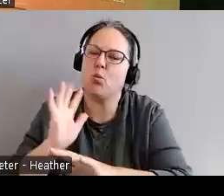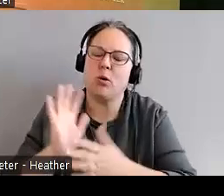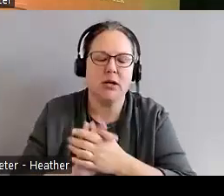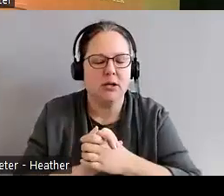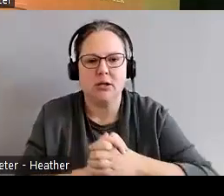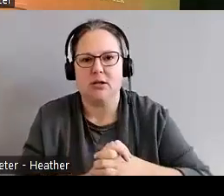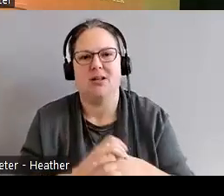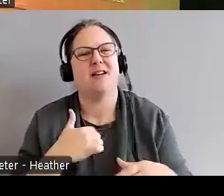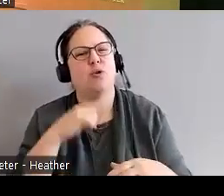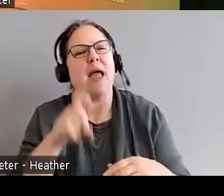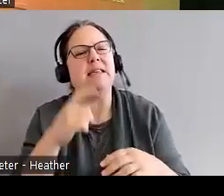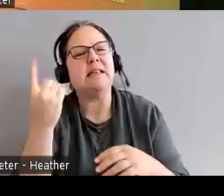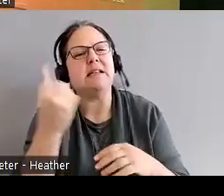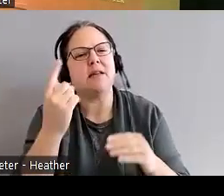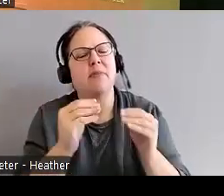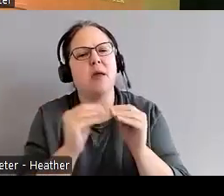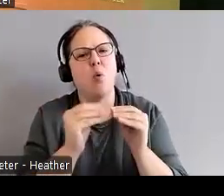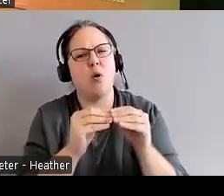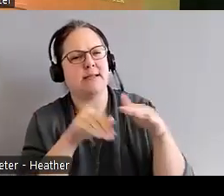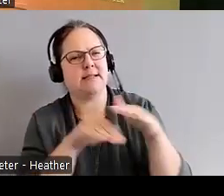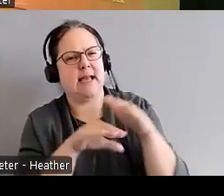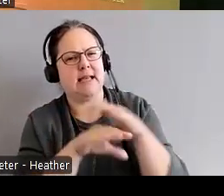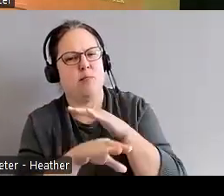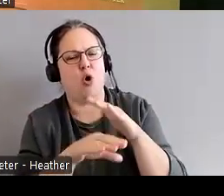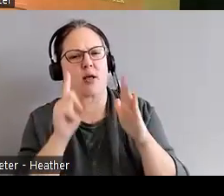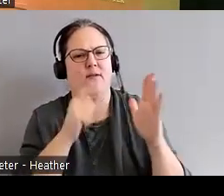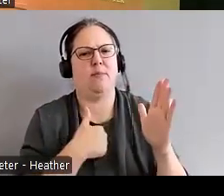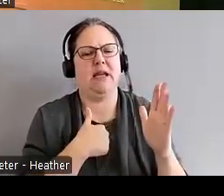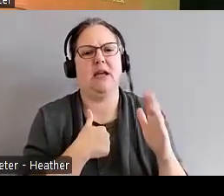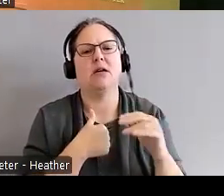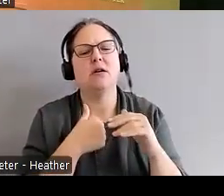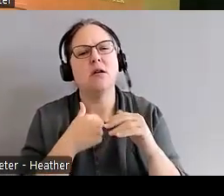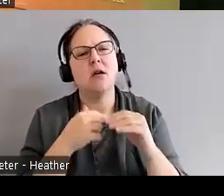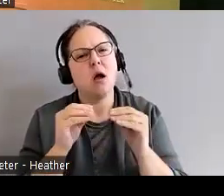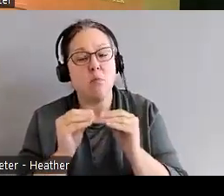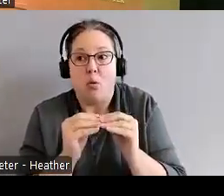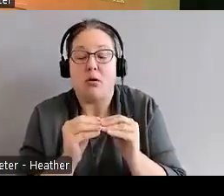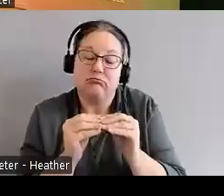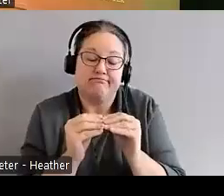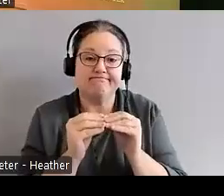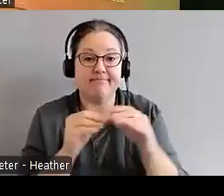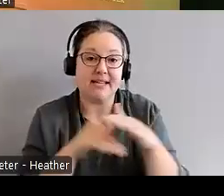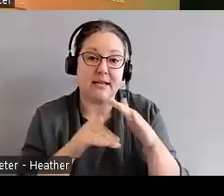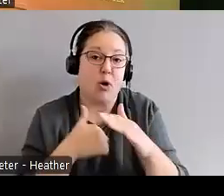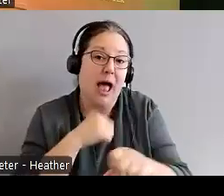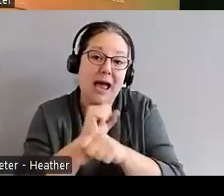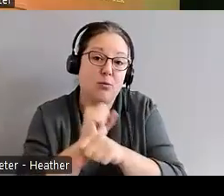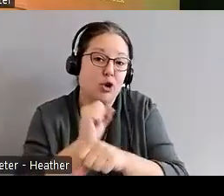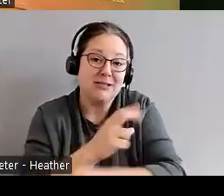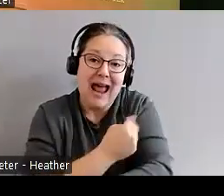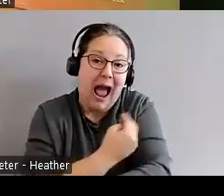that's more accessible to me around me at that time. I was in a hospital and I thought,